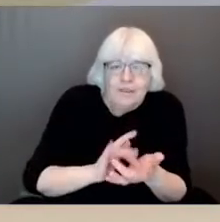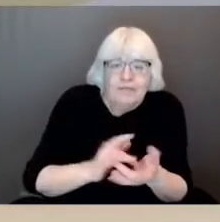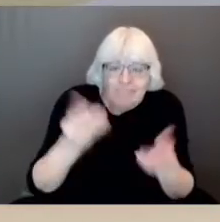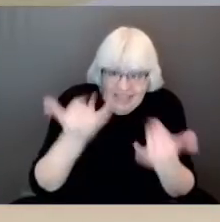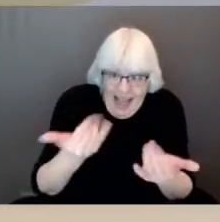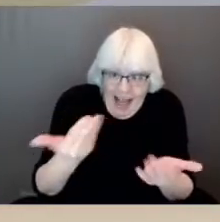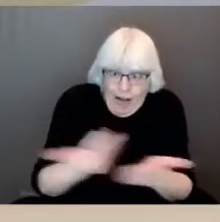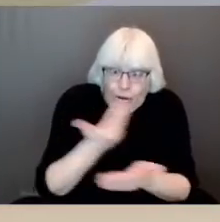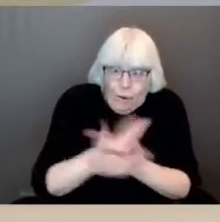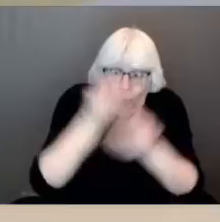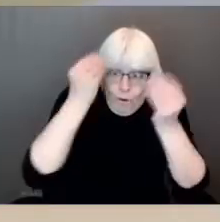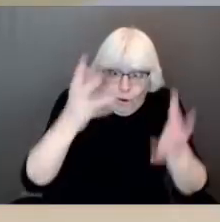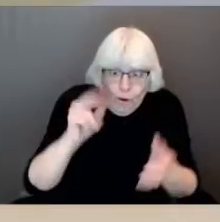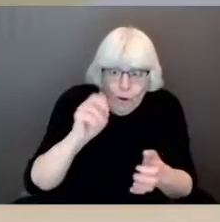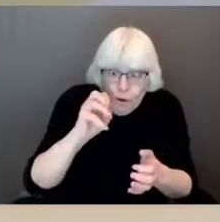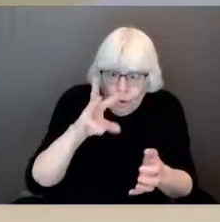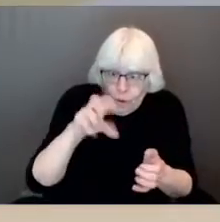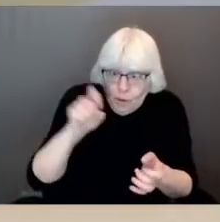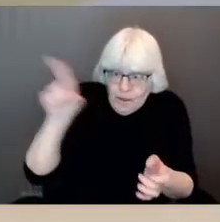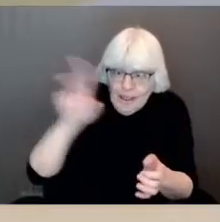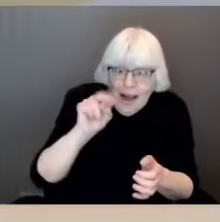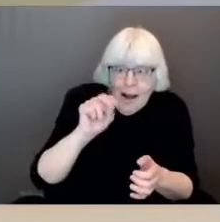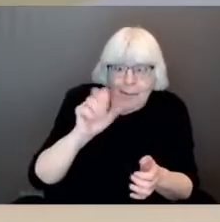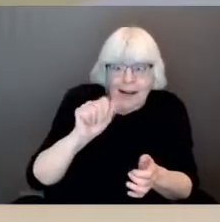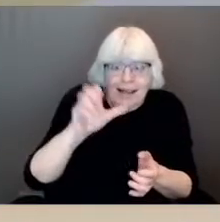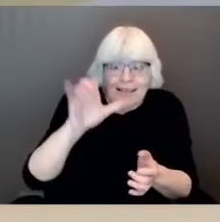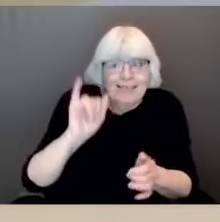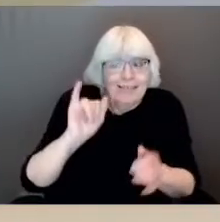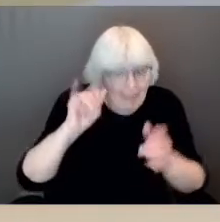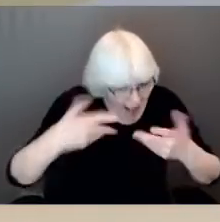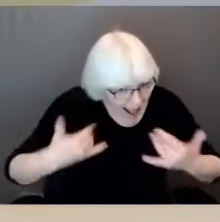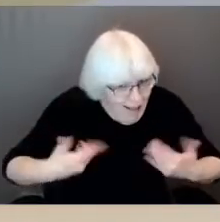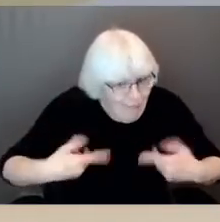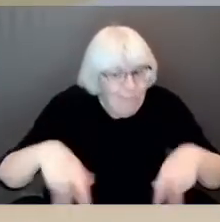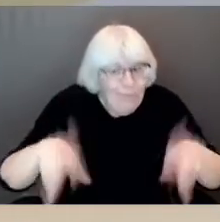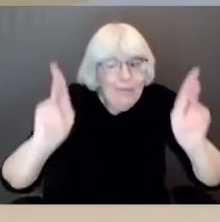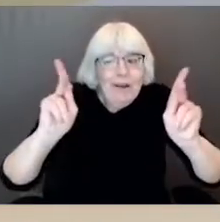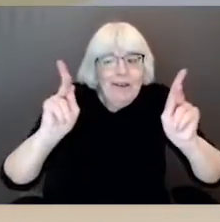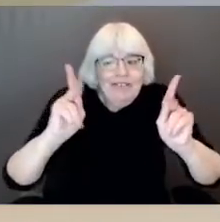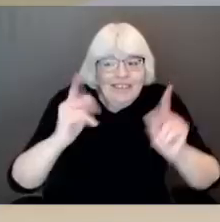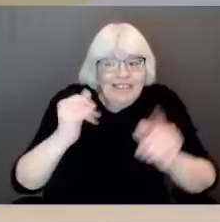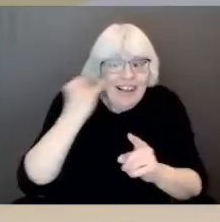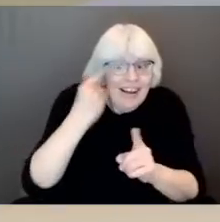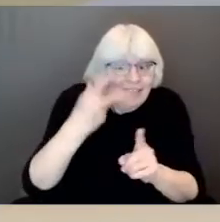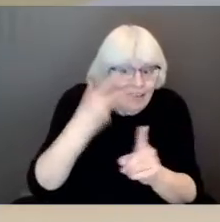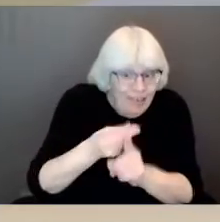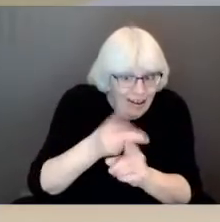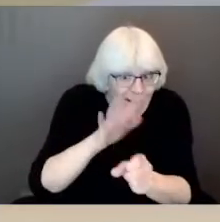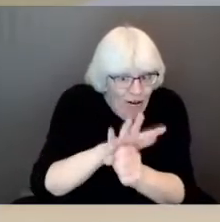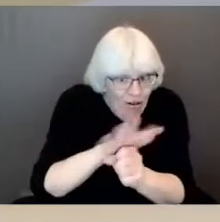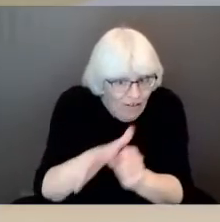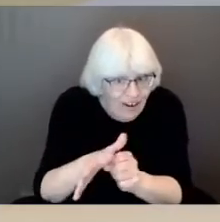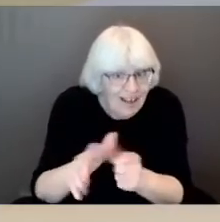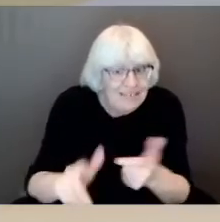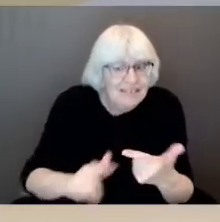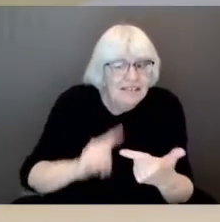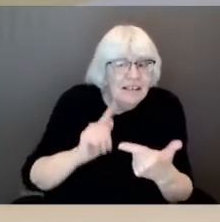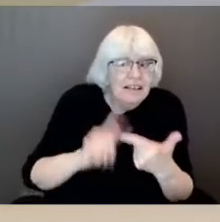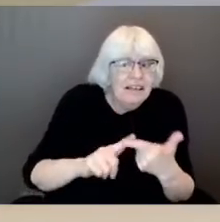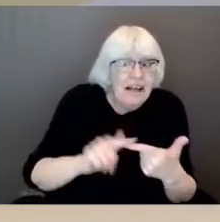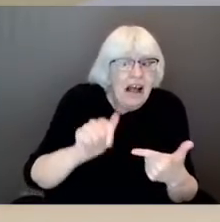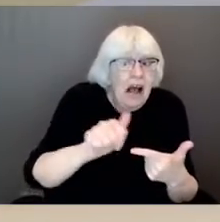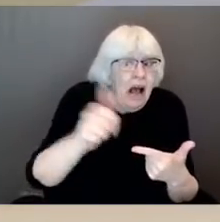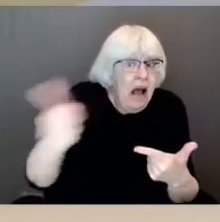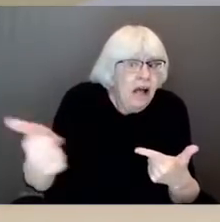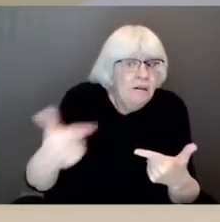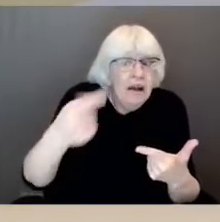meant that we can, if you have your COVID vaccine one day and next week you want to get your flu vaccine, we can